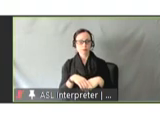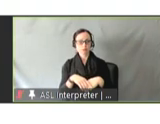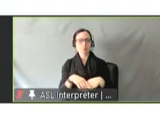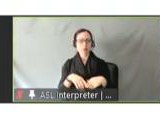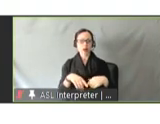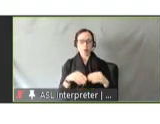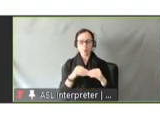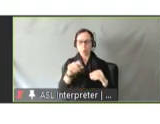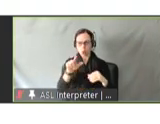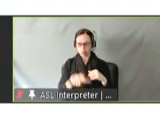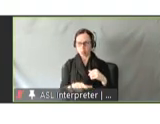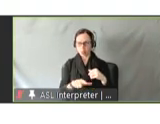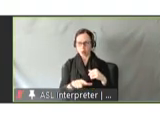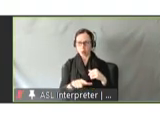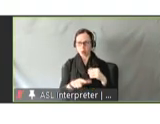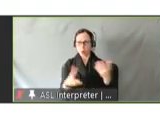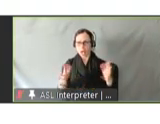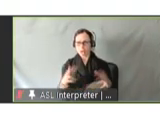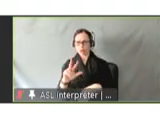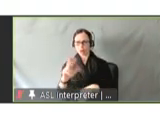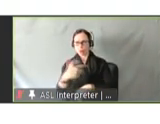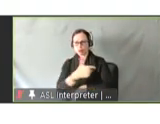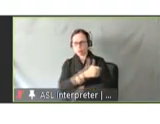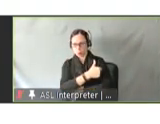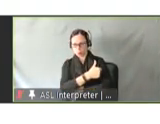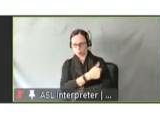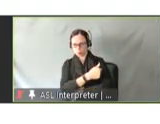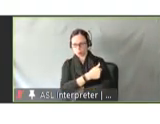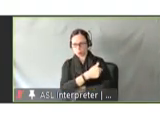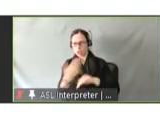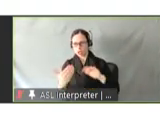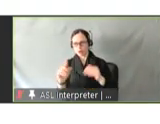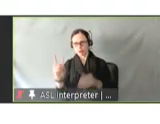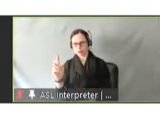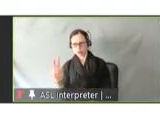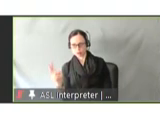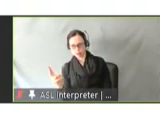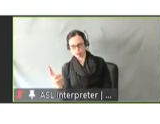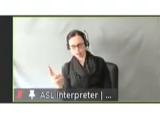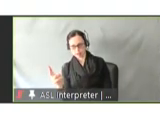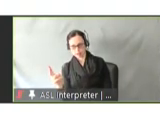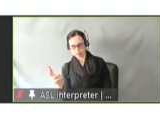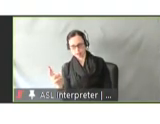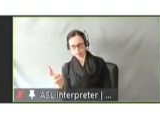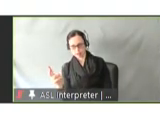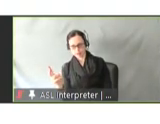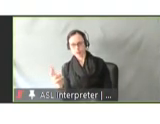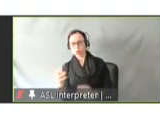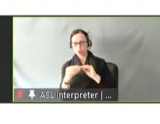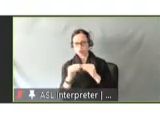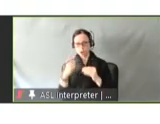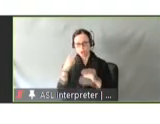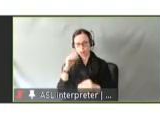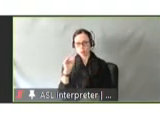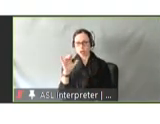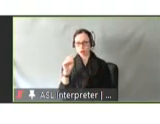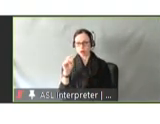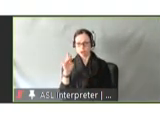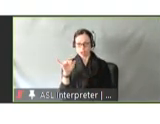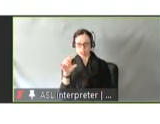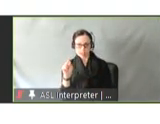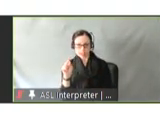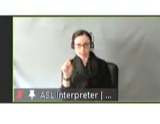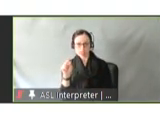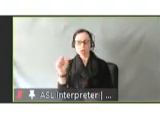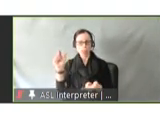after dose, or lower after dose three than after either the first or the second dose, and rates of myocarditis were lower than after the